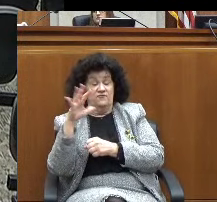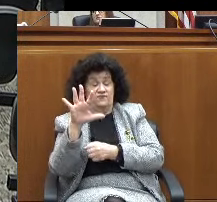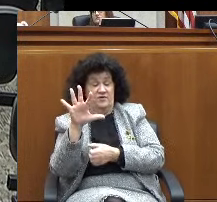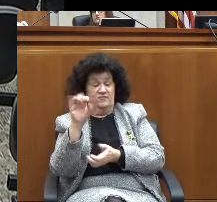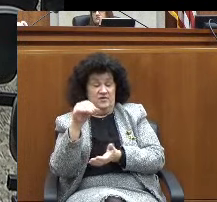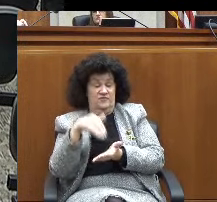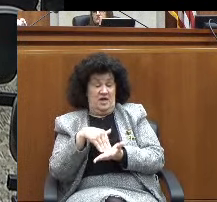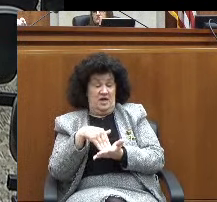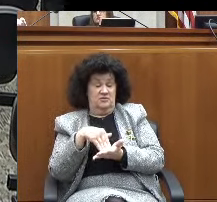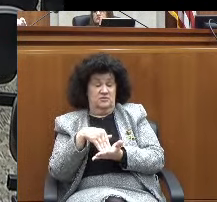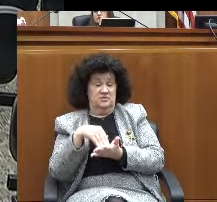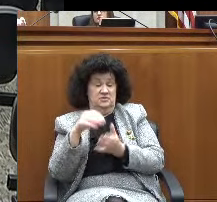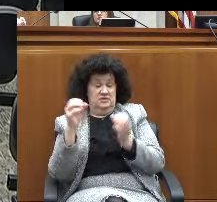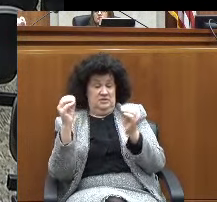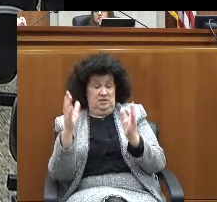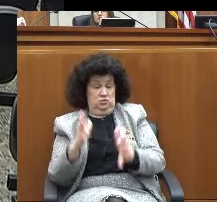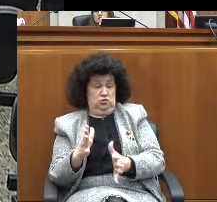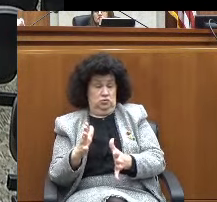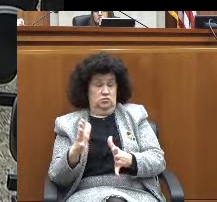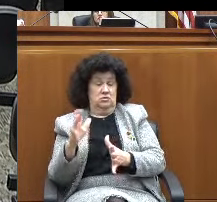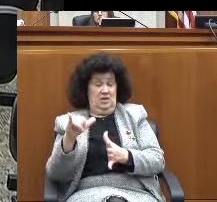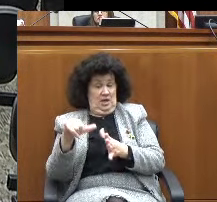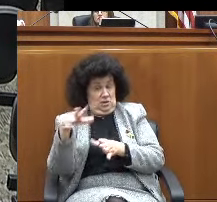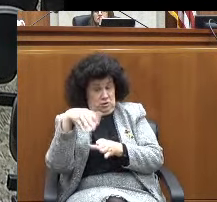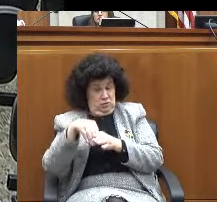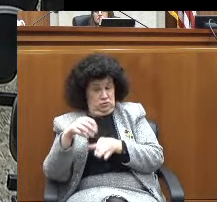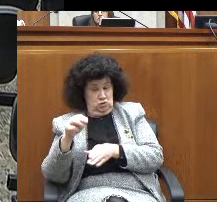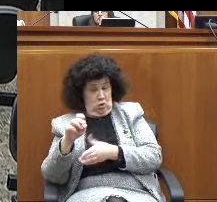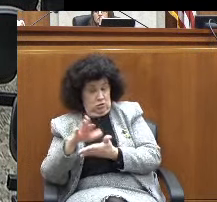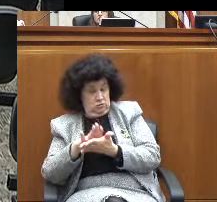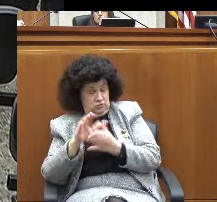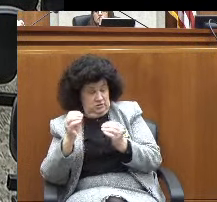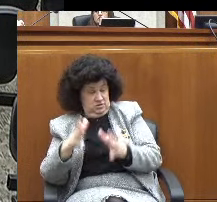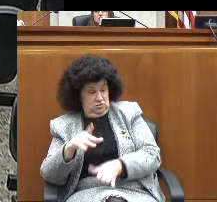50,081 teachers, is that including charter school teachers?